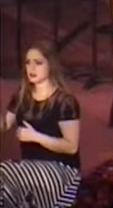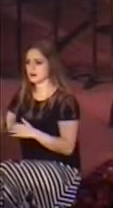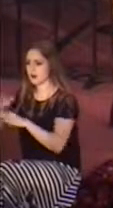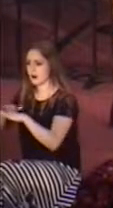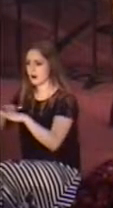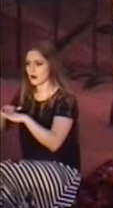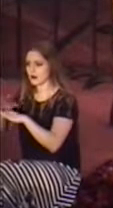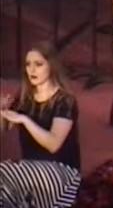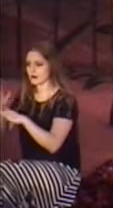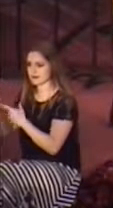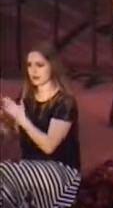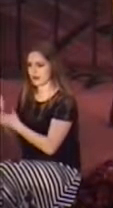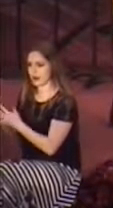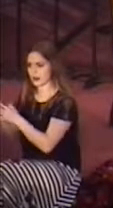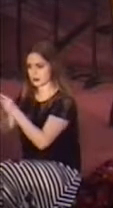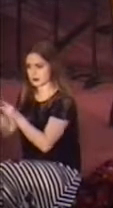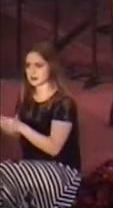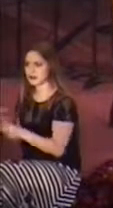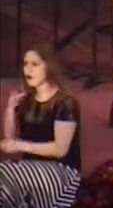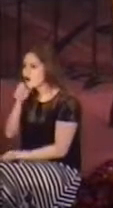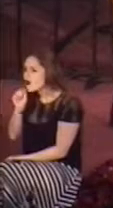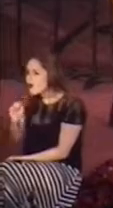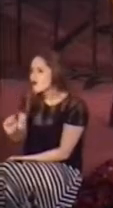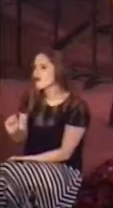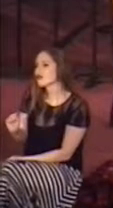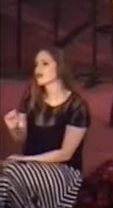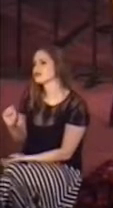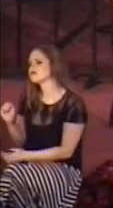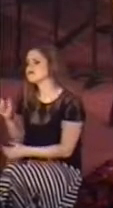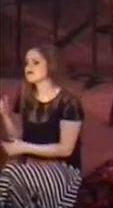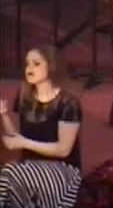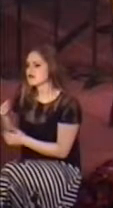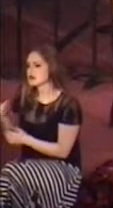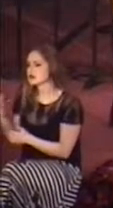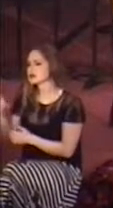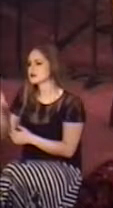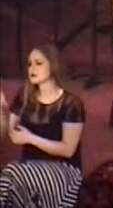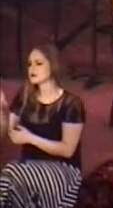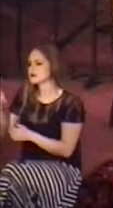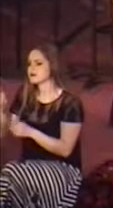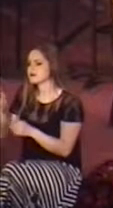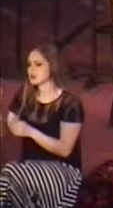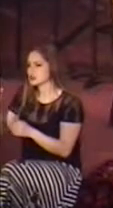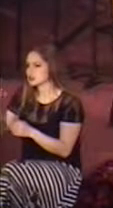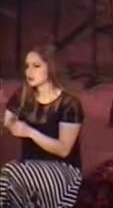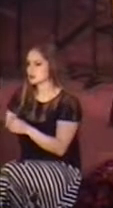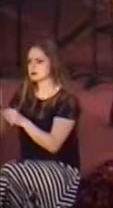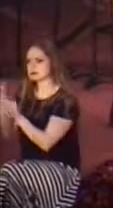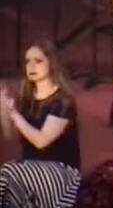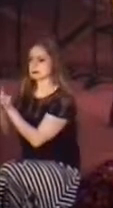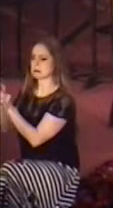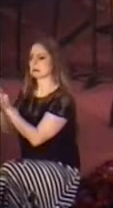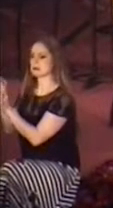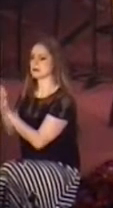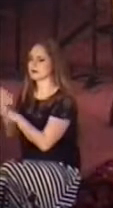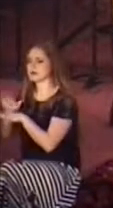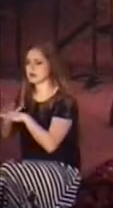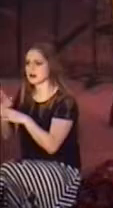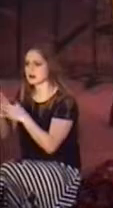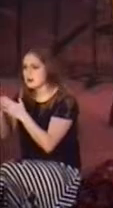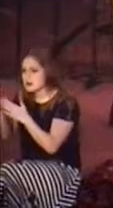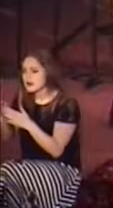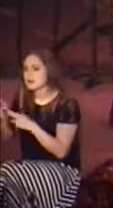been around for a long time, and a couple chips here and there on the paint. But she always had these little angels that she made by hand that would hang